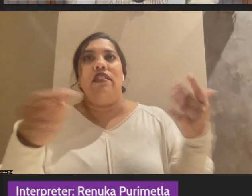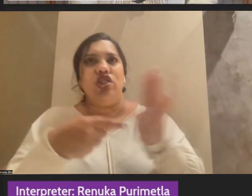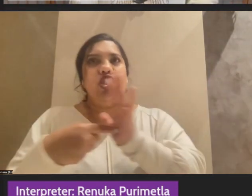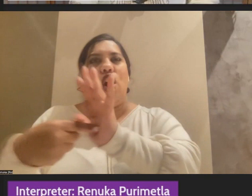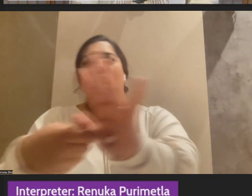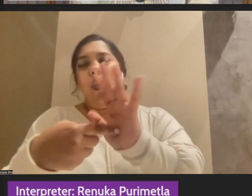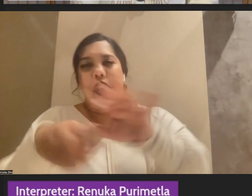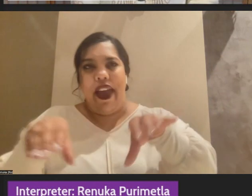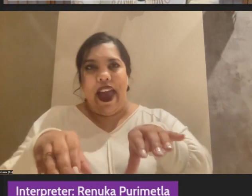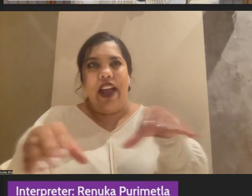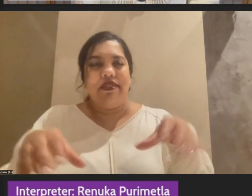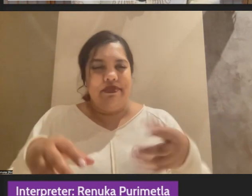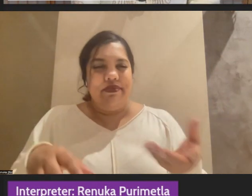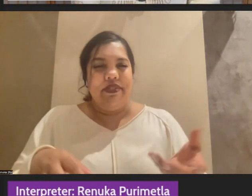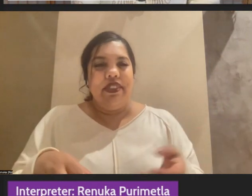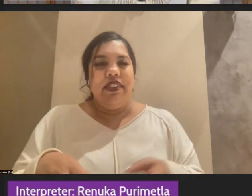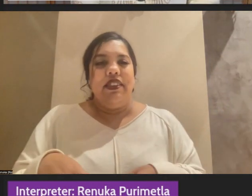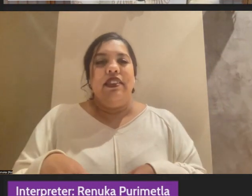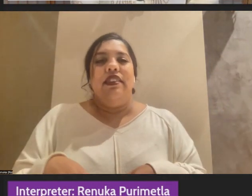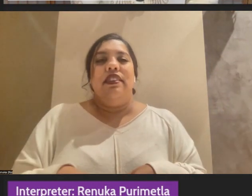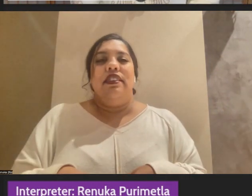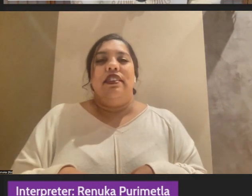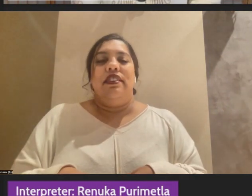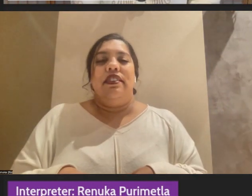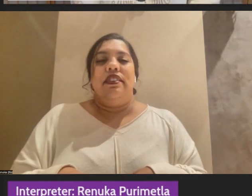none of us are free till all of us are free.